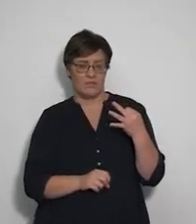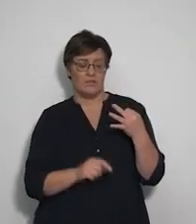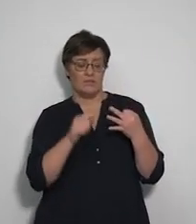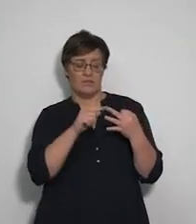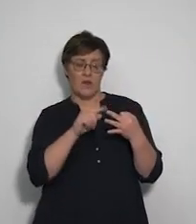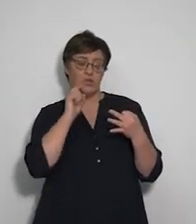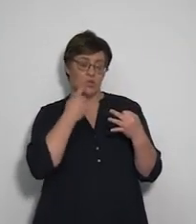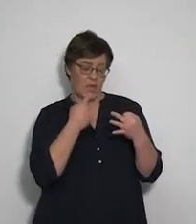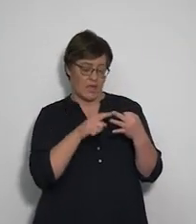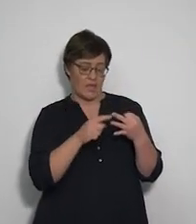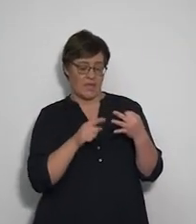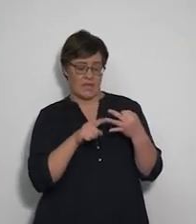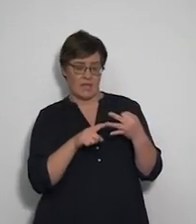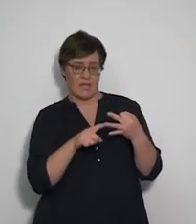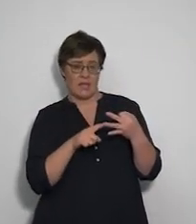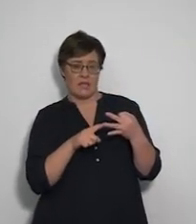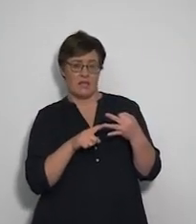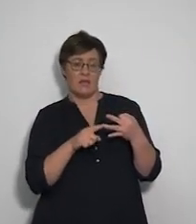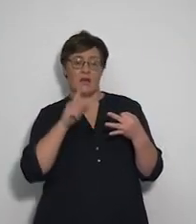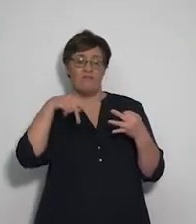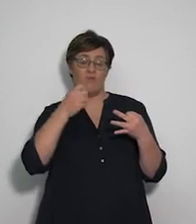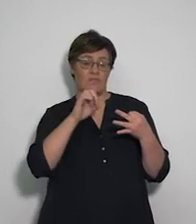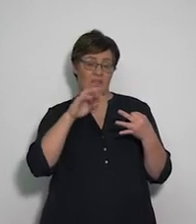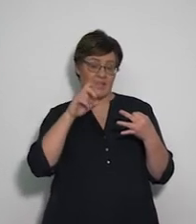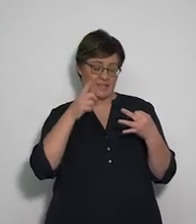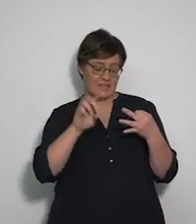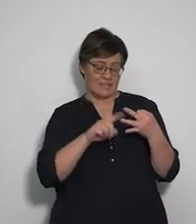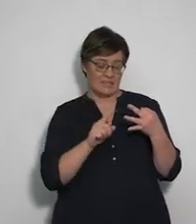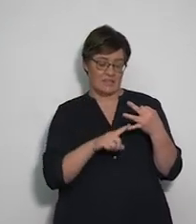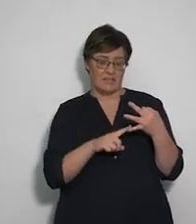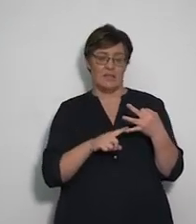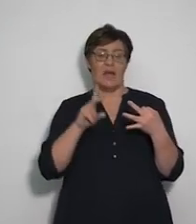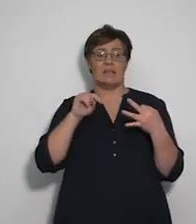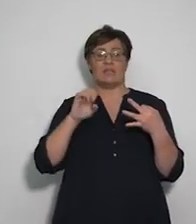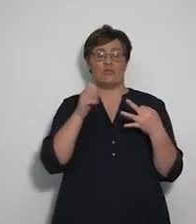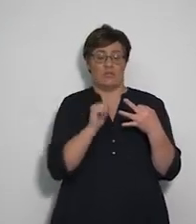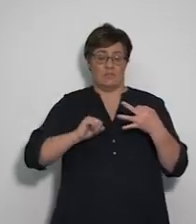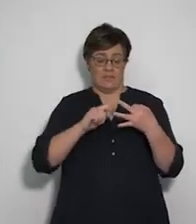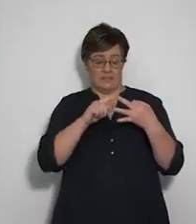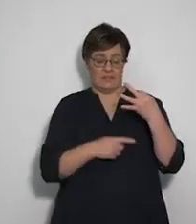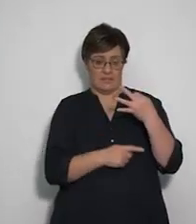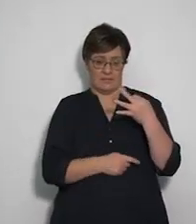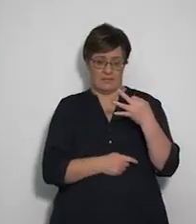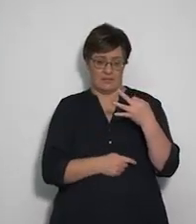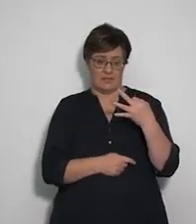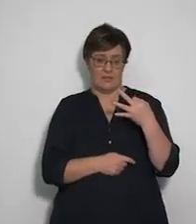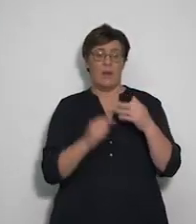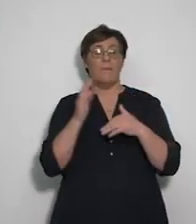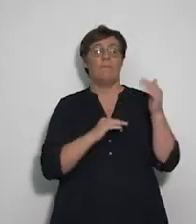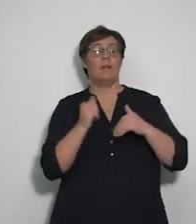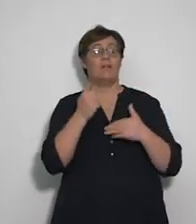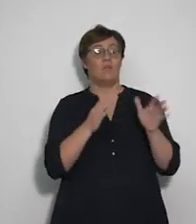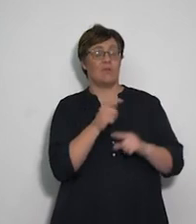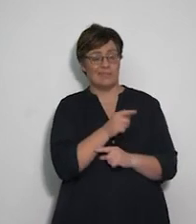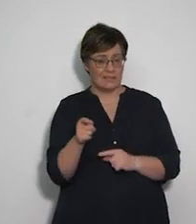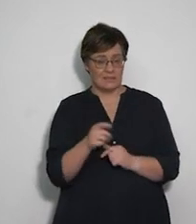illustration. It contains a sugar, it contains a phosphate, and a nitrogenous base. So the building